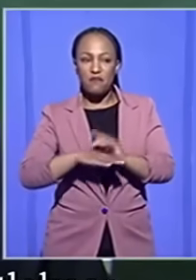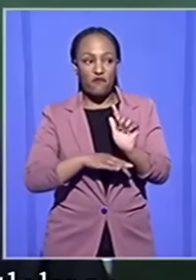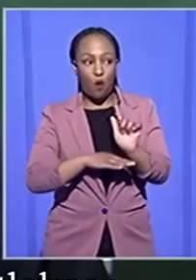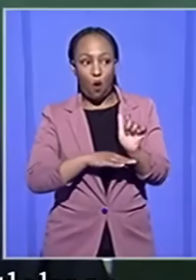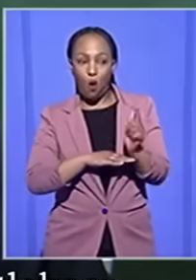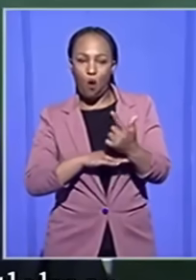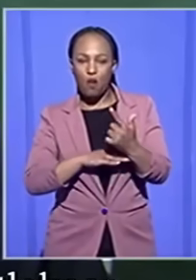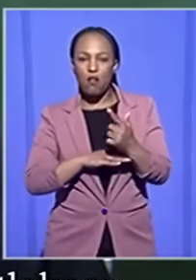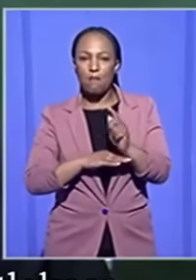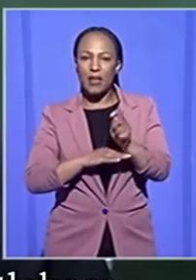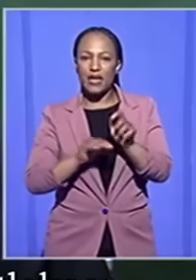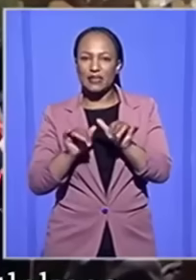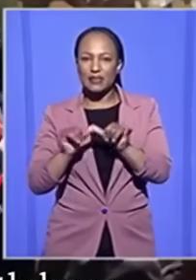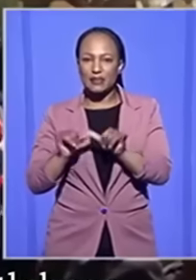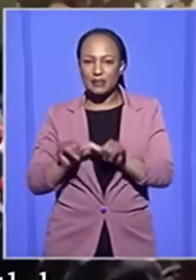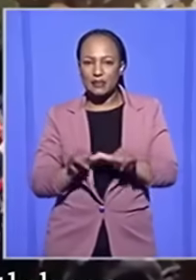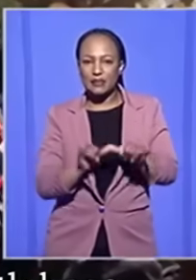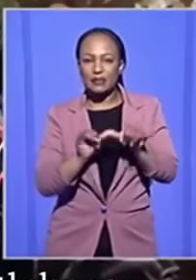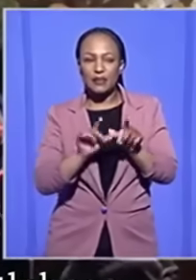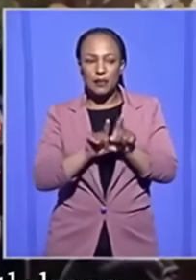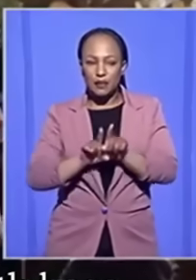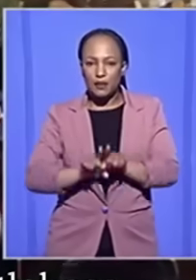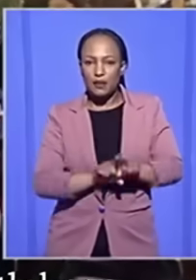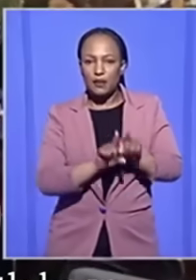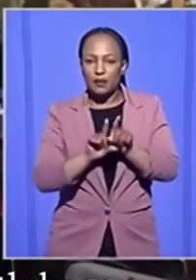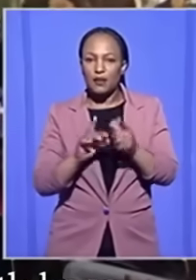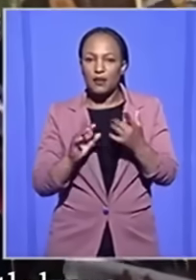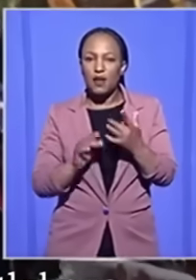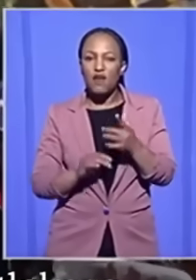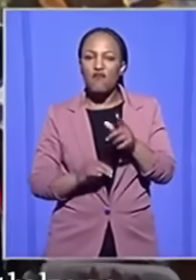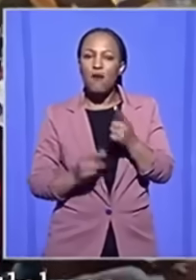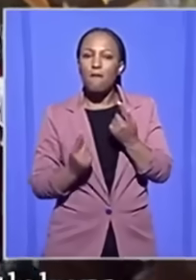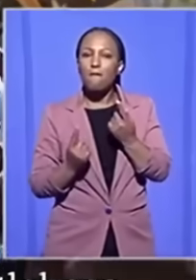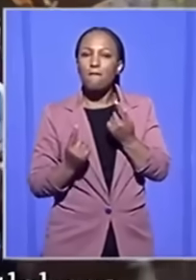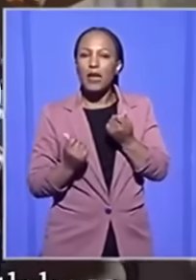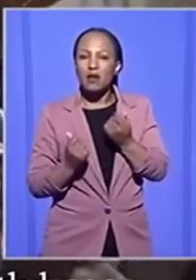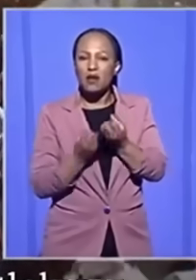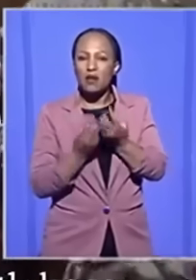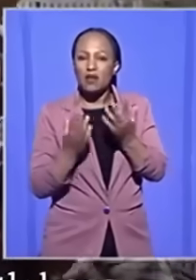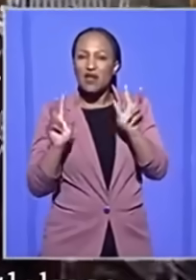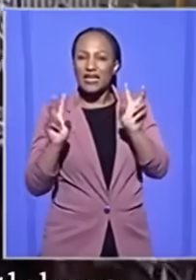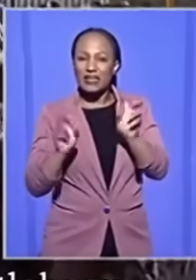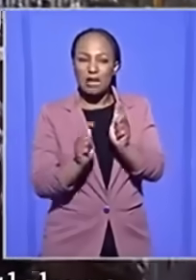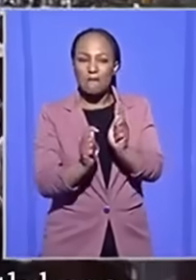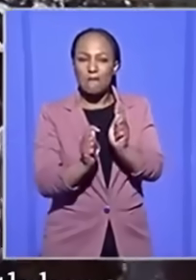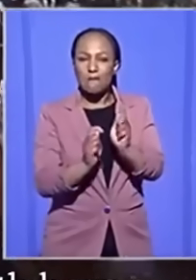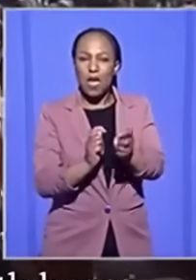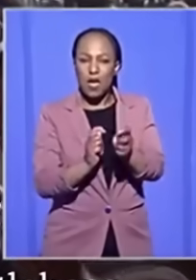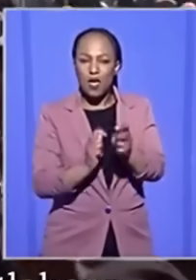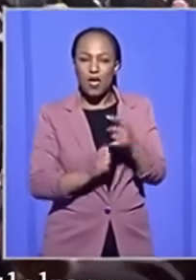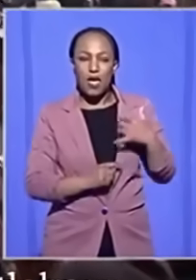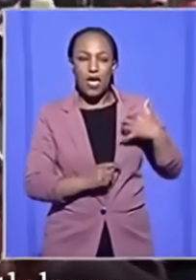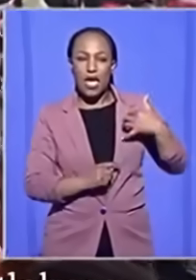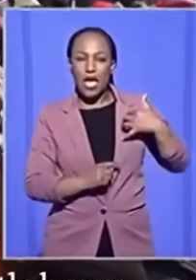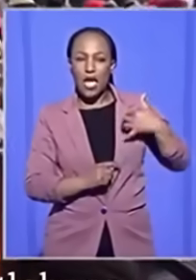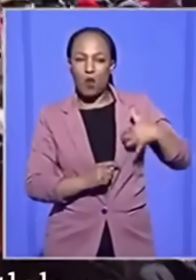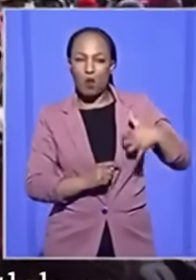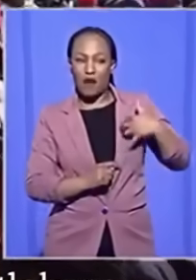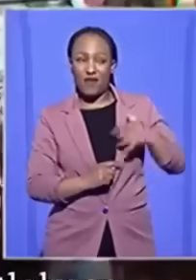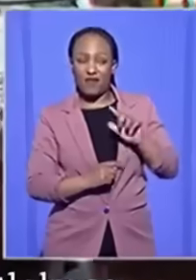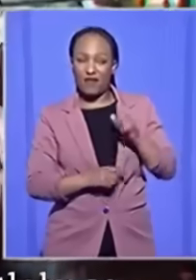been levied, and that there's been a review in the tariff structure for electricity in Ekurhuleni, and that has been